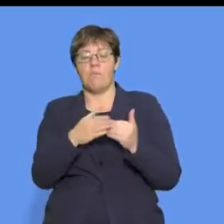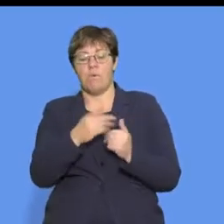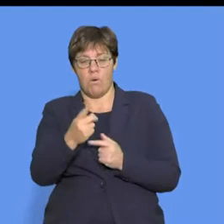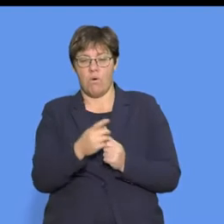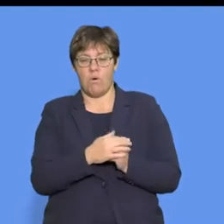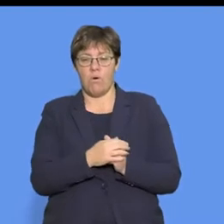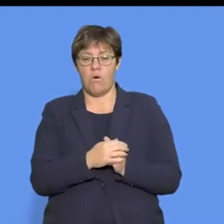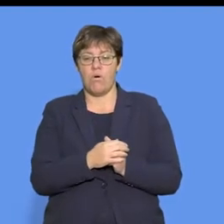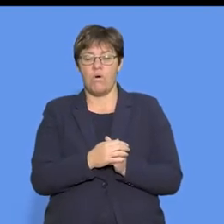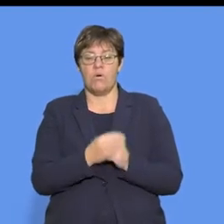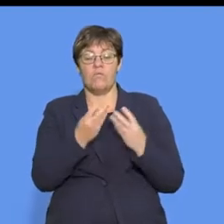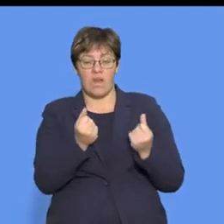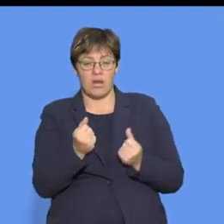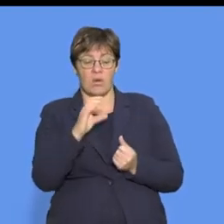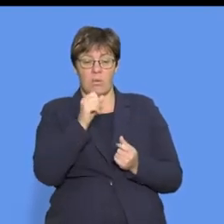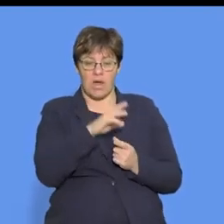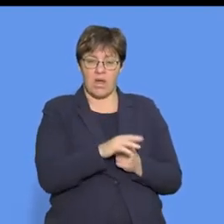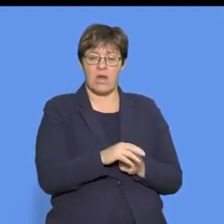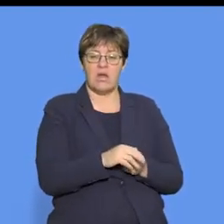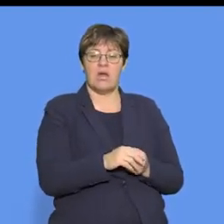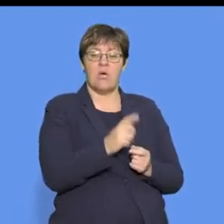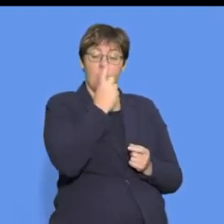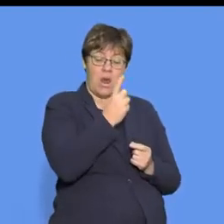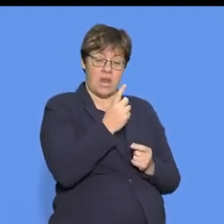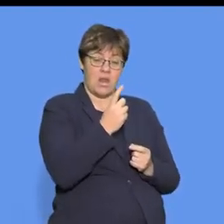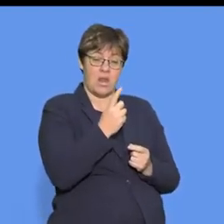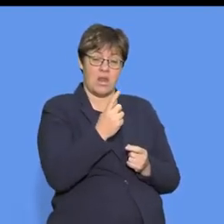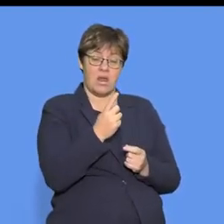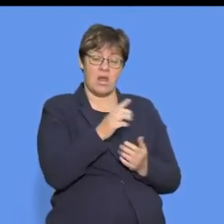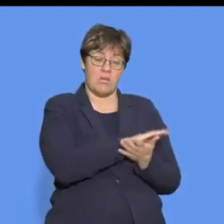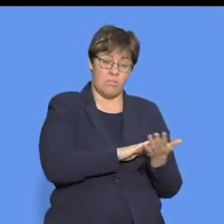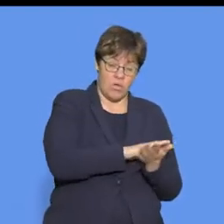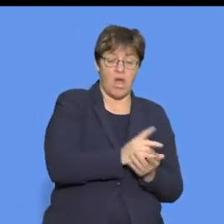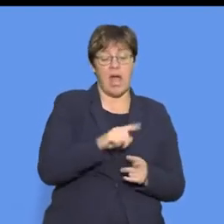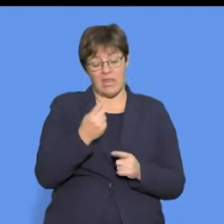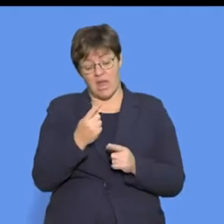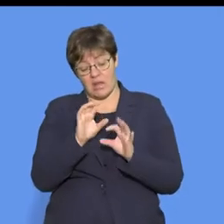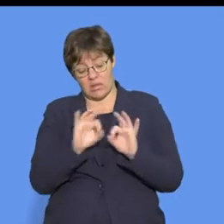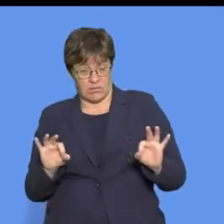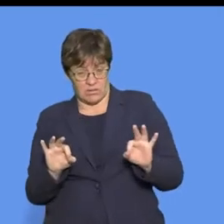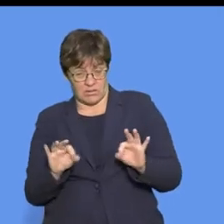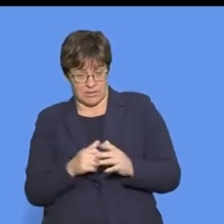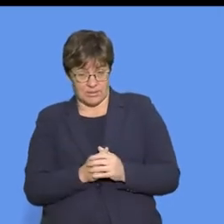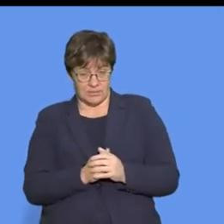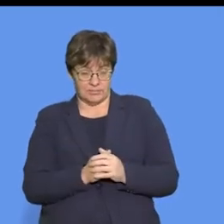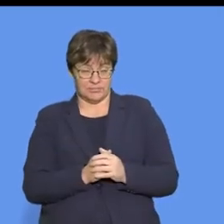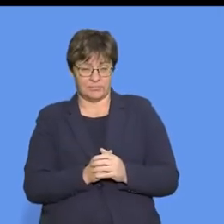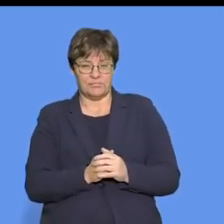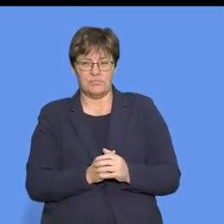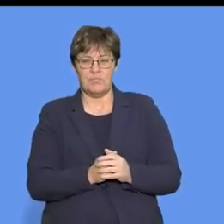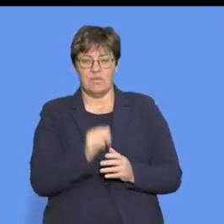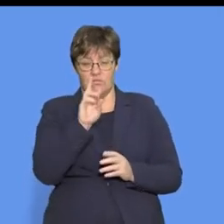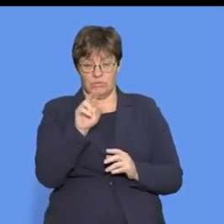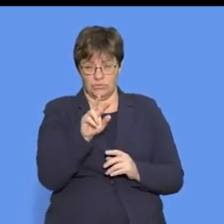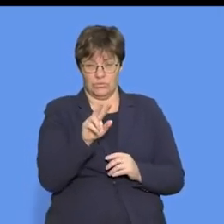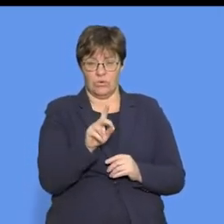other thing. This is the refining of copper. One is impure copper and the other must be pure copper.